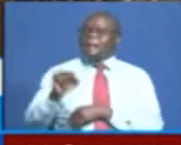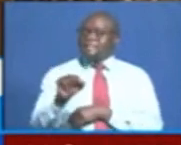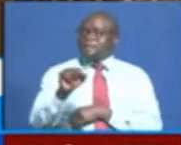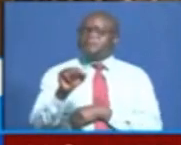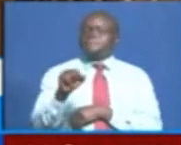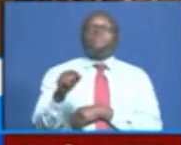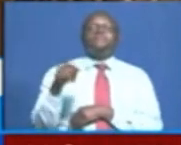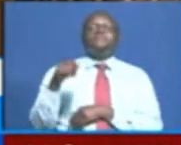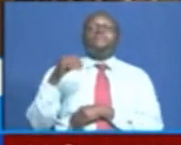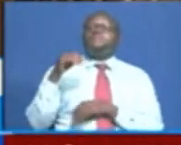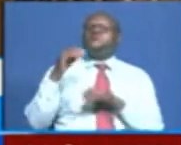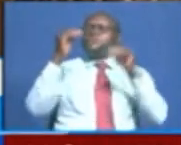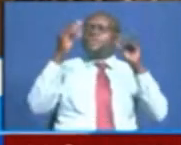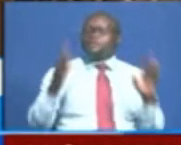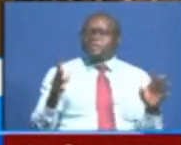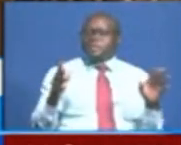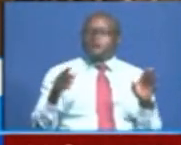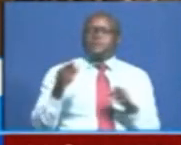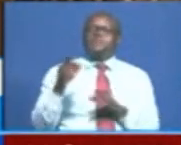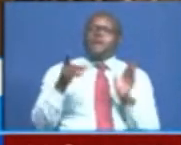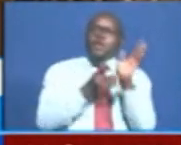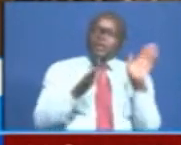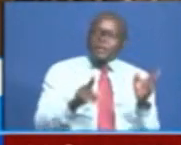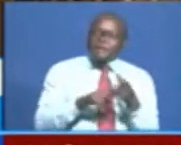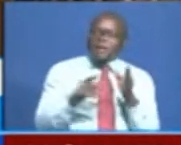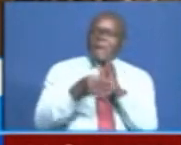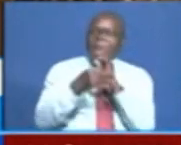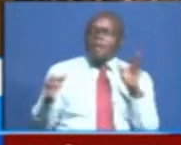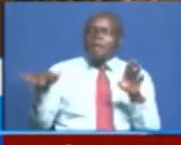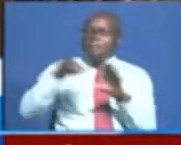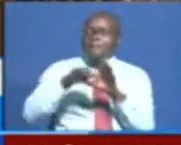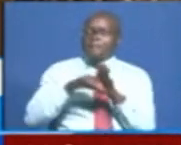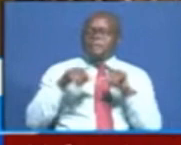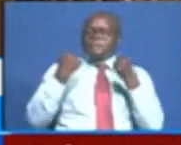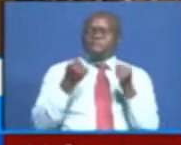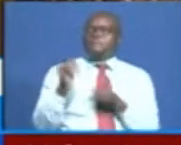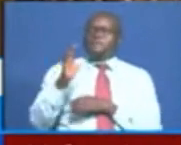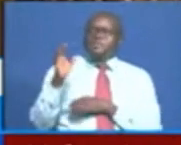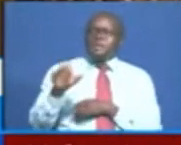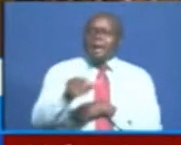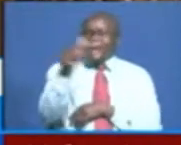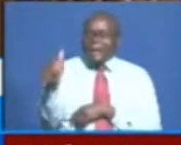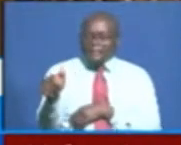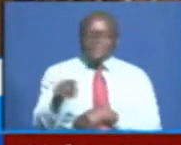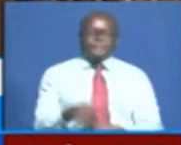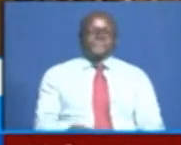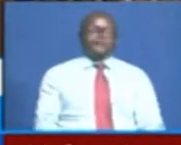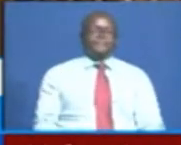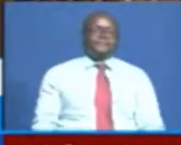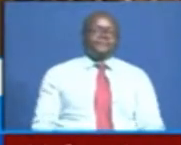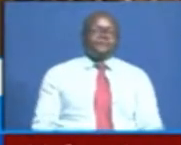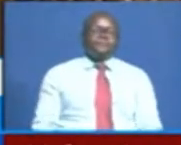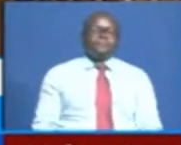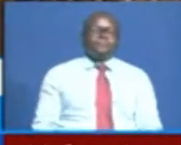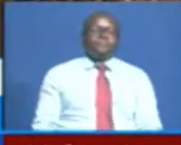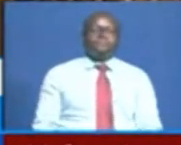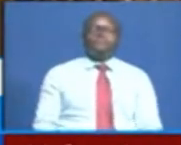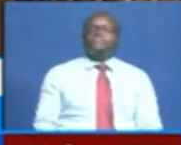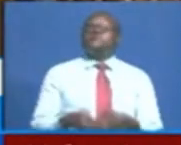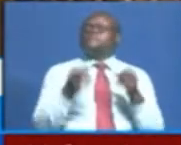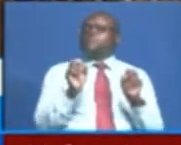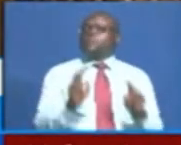scholars, doctors, renowned members of the civil society, among others. Let me also take this